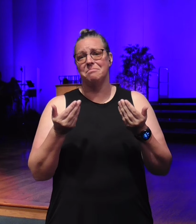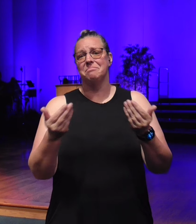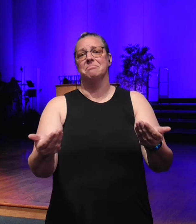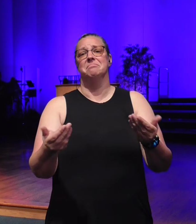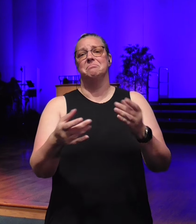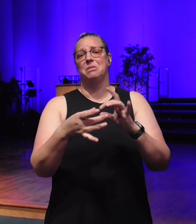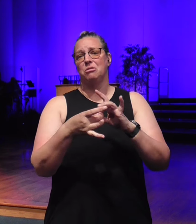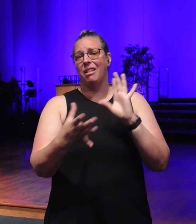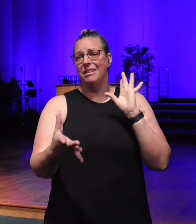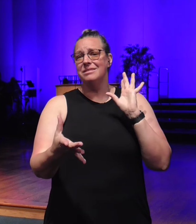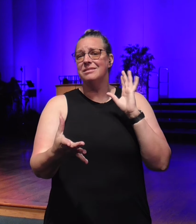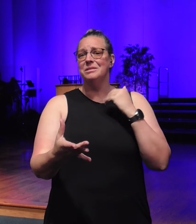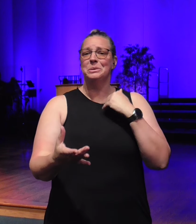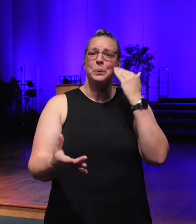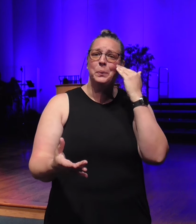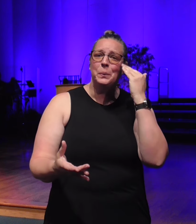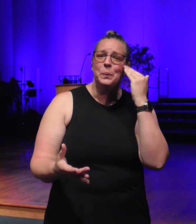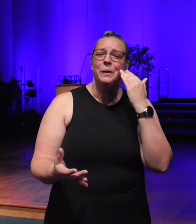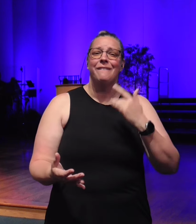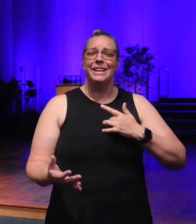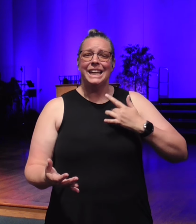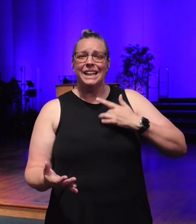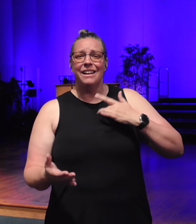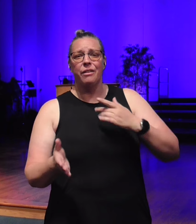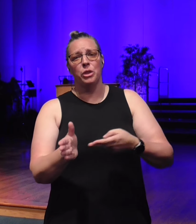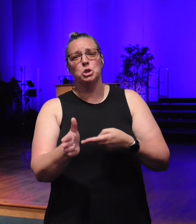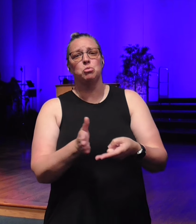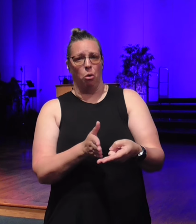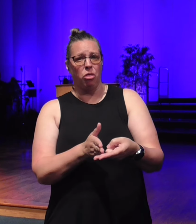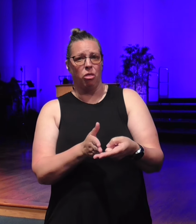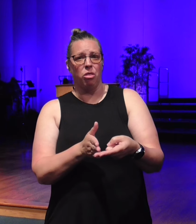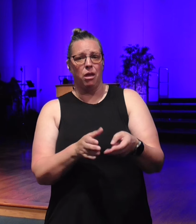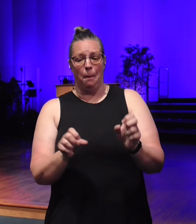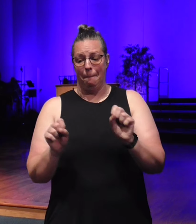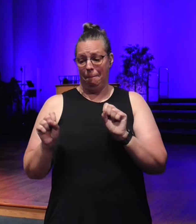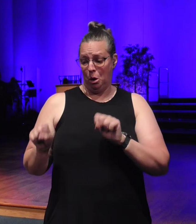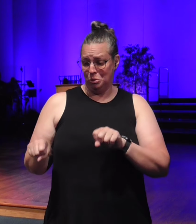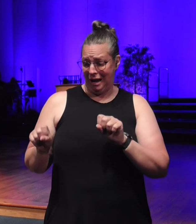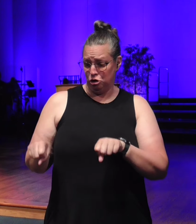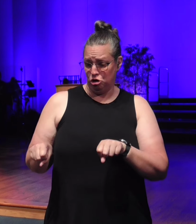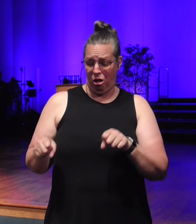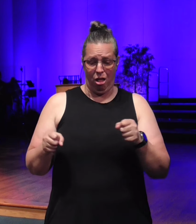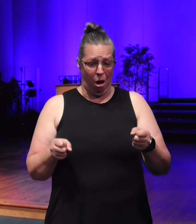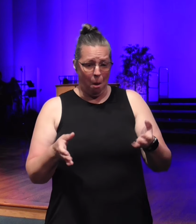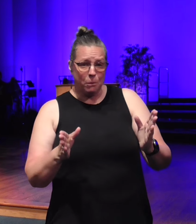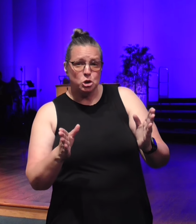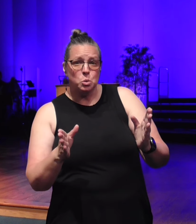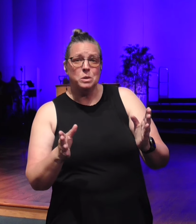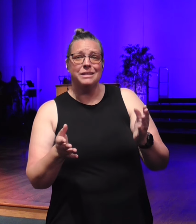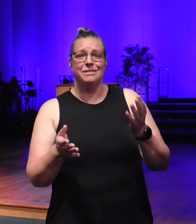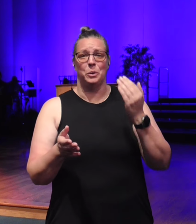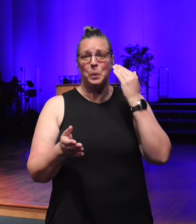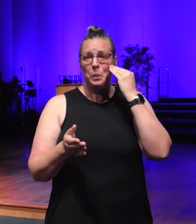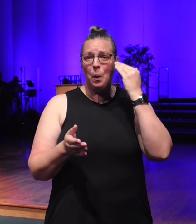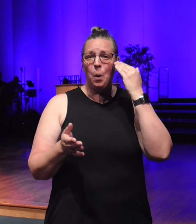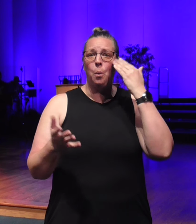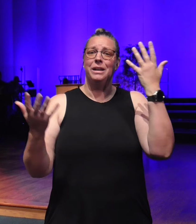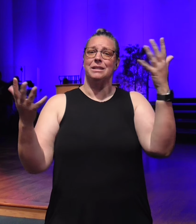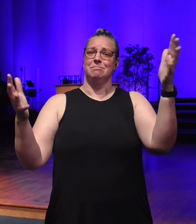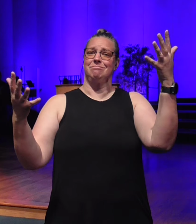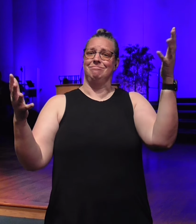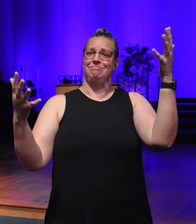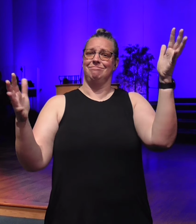this, knowing and feeling the truth of it, the potential and the opportunity of it, knowing that it is done